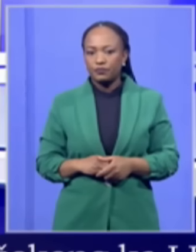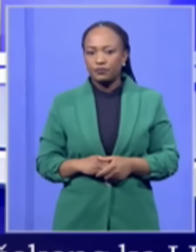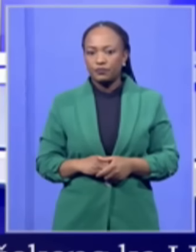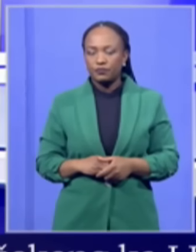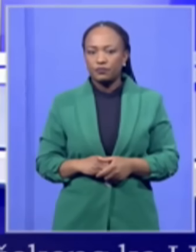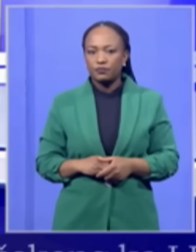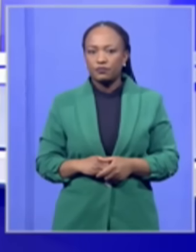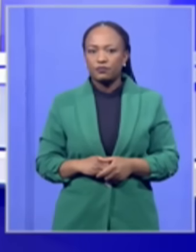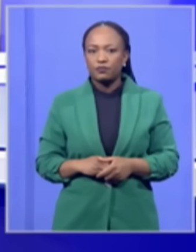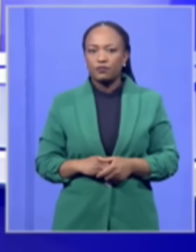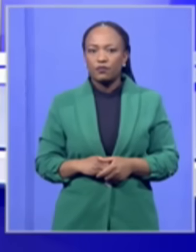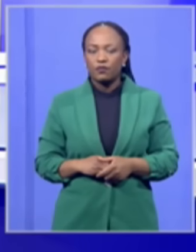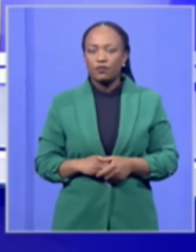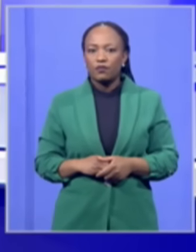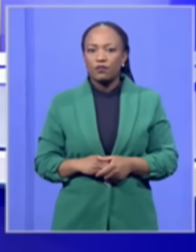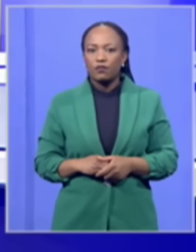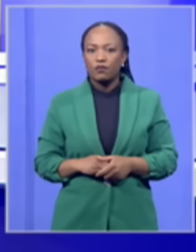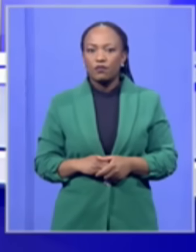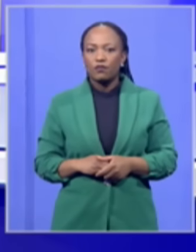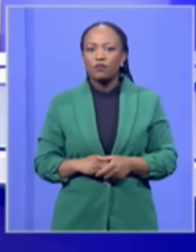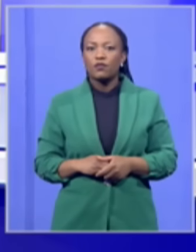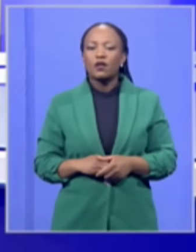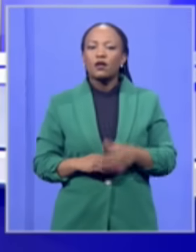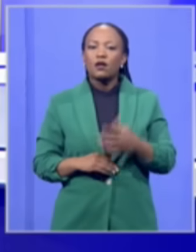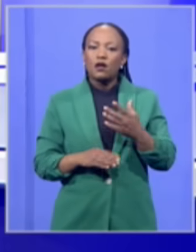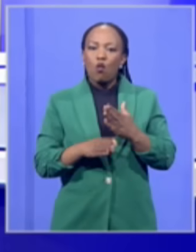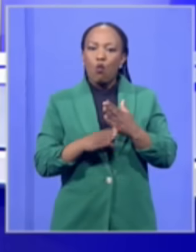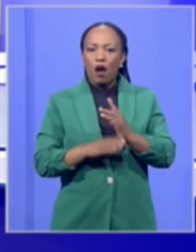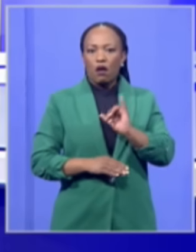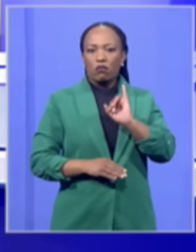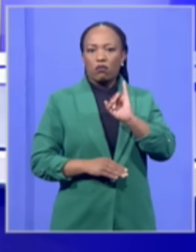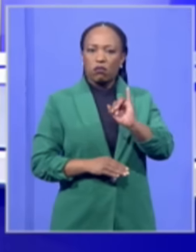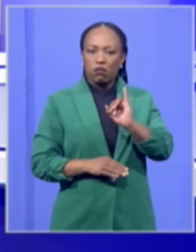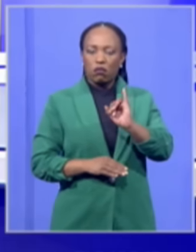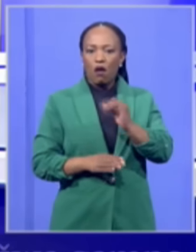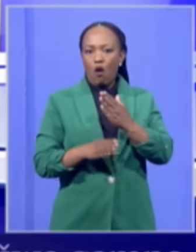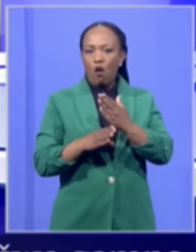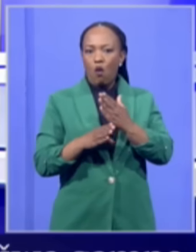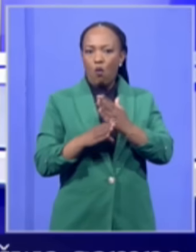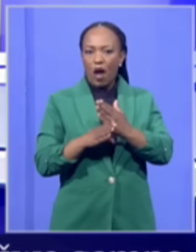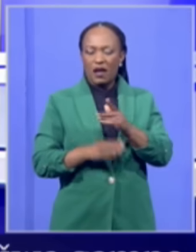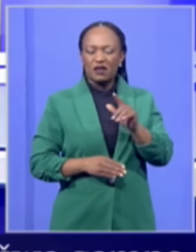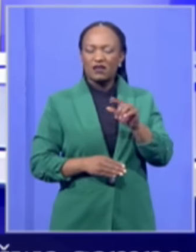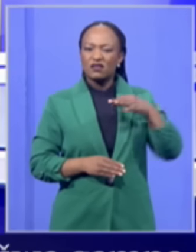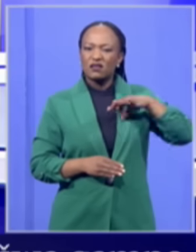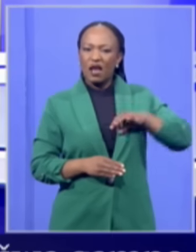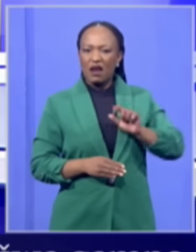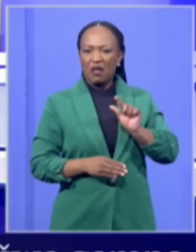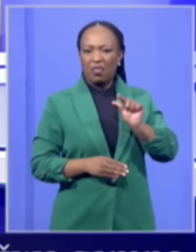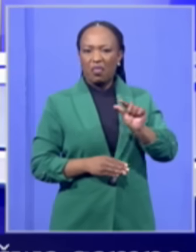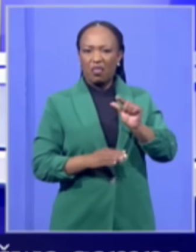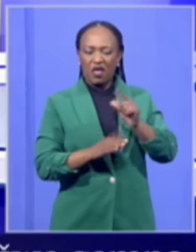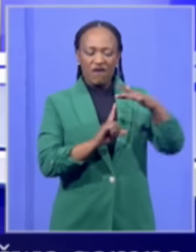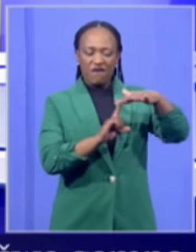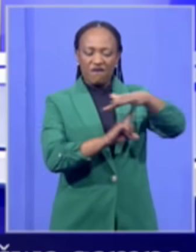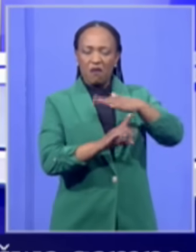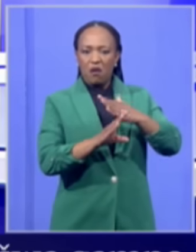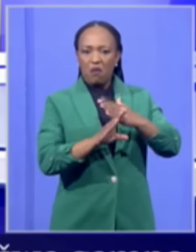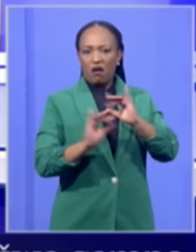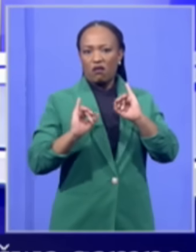Go dumelwa ge go šomišwa gampe megolo ya tlase le maemo a mešomo a wa sa kgahlešego e di ditlhotlo tšeo lefapha la tšhireletšo